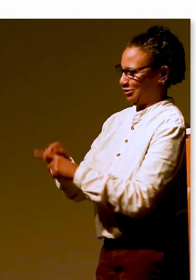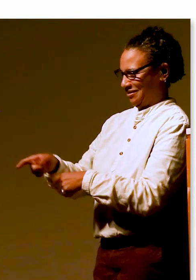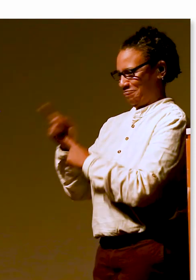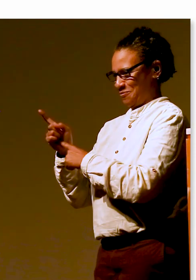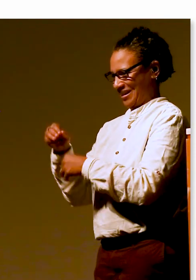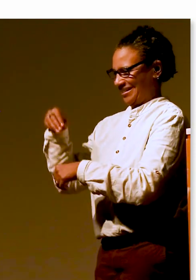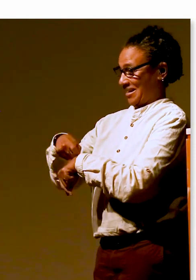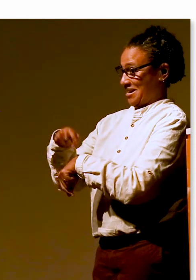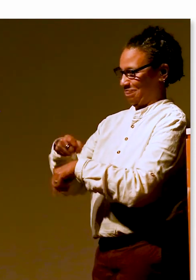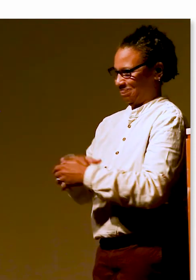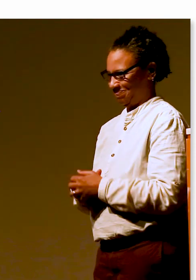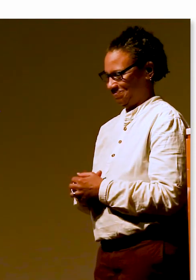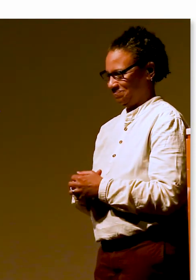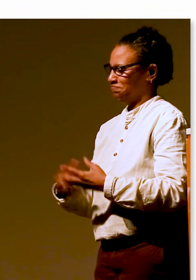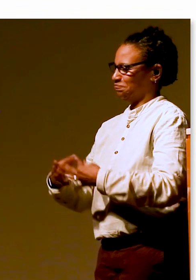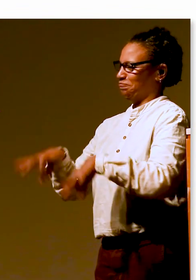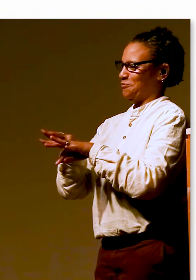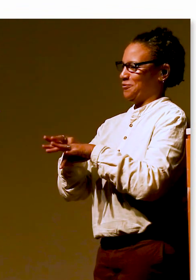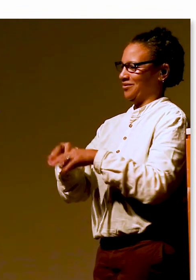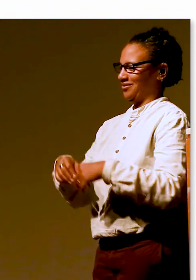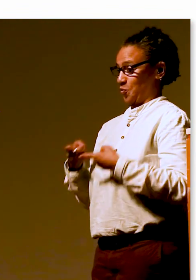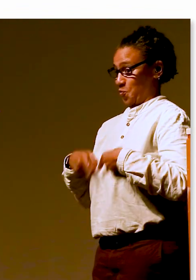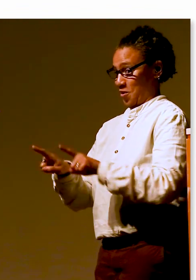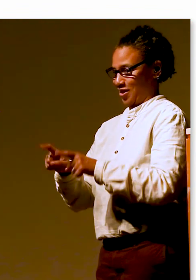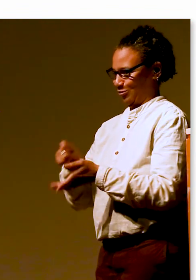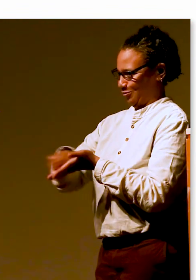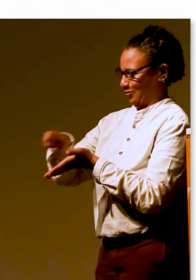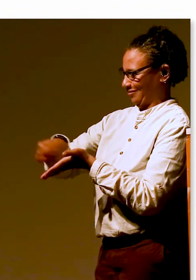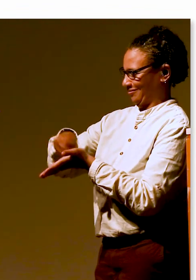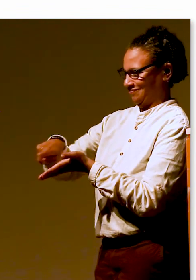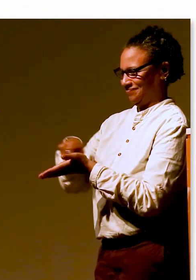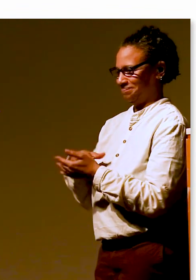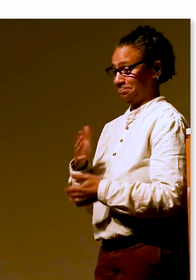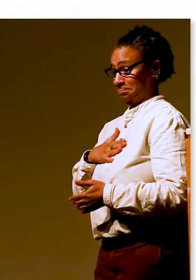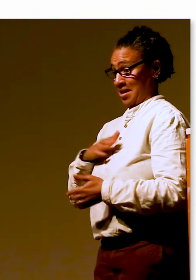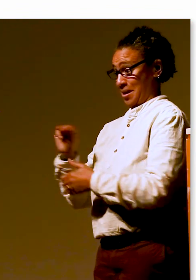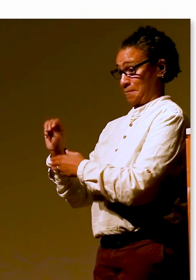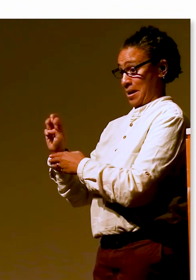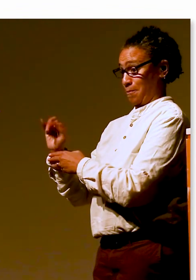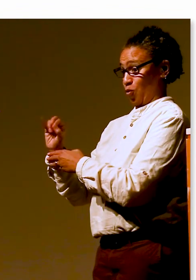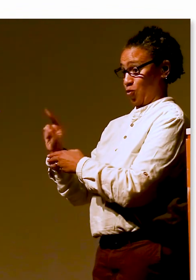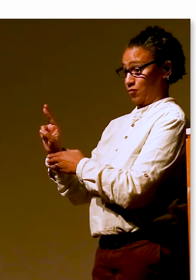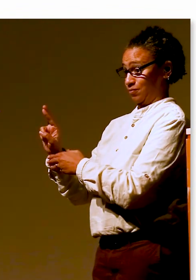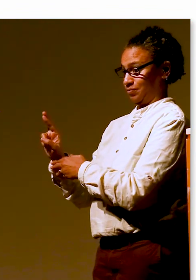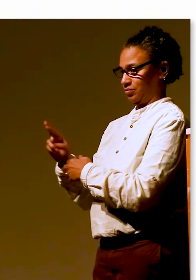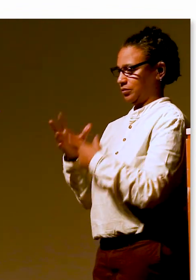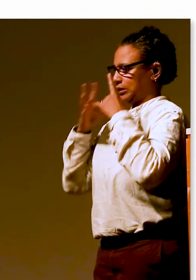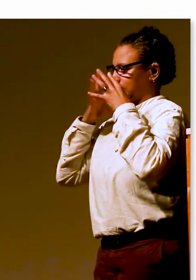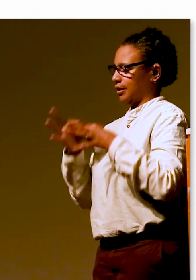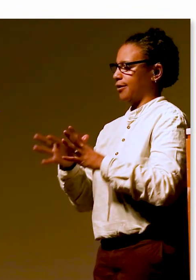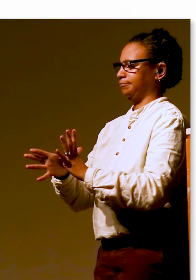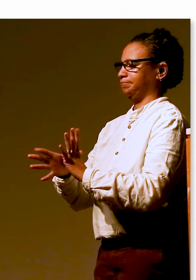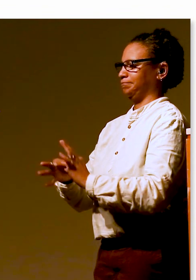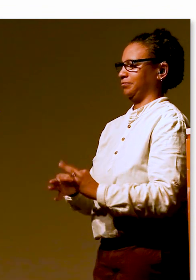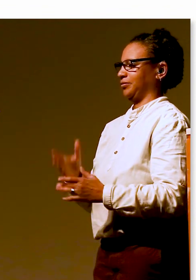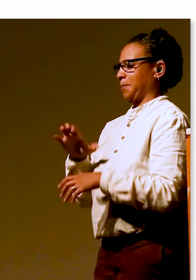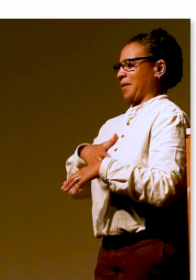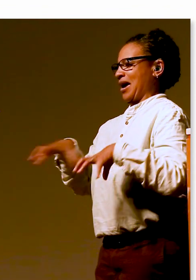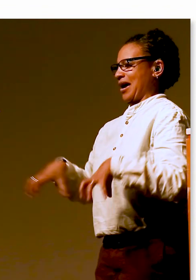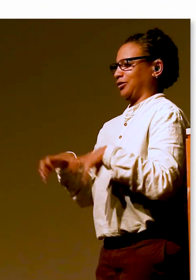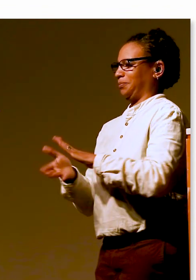memoir, I was able to write about how some of the small actions that I've spoken about this evening have amounted to a career